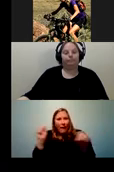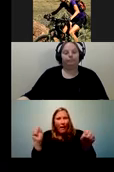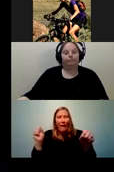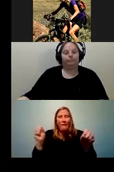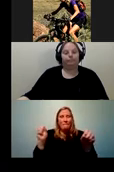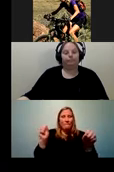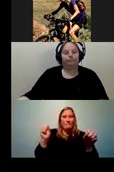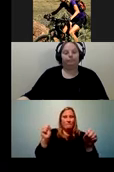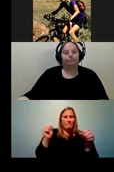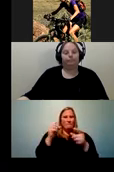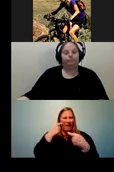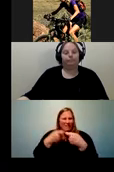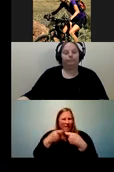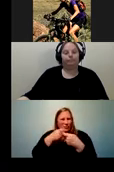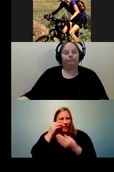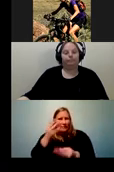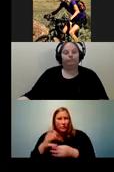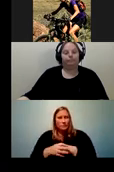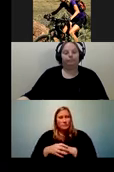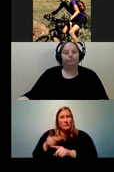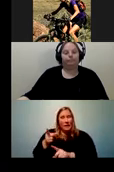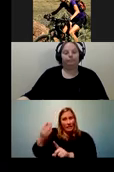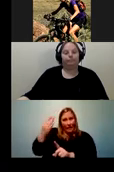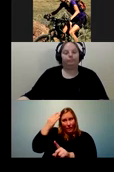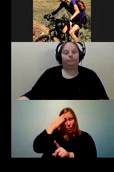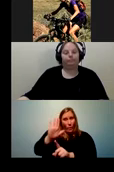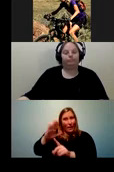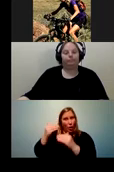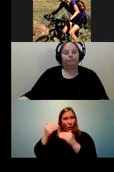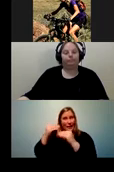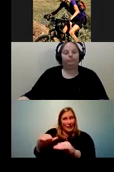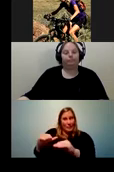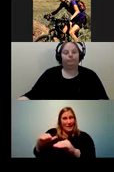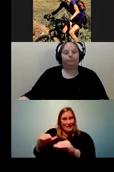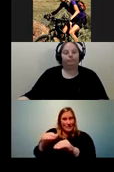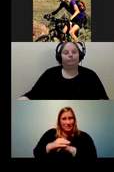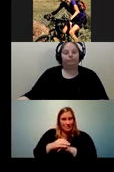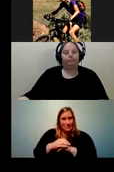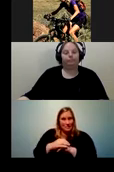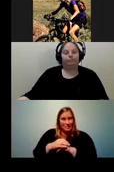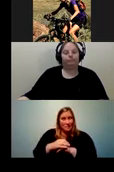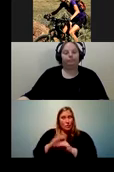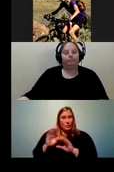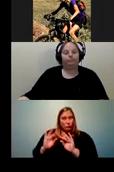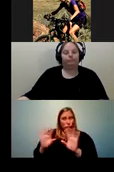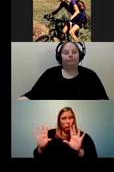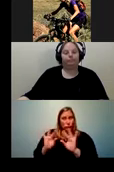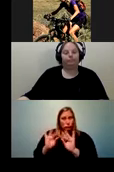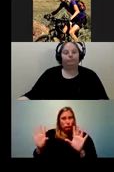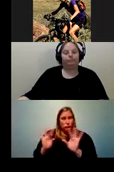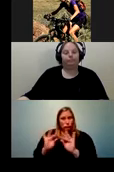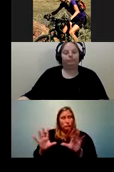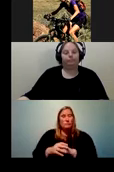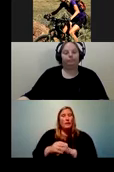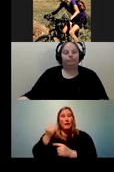meeting with people and that they understand the limits of confidentiality when we meet with them virtually. We want to make sure that when we're meeting